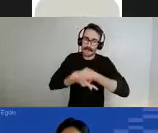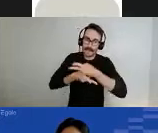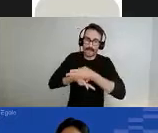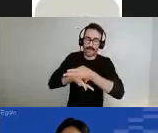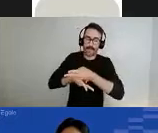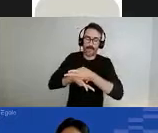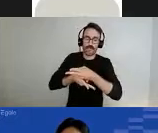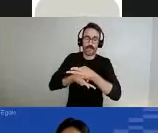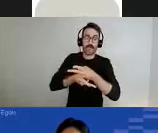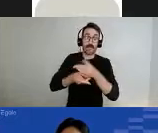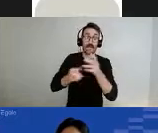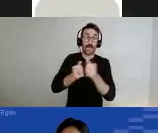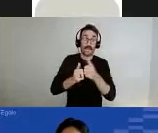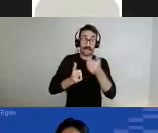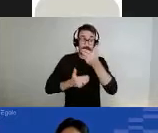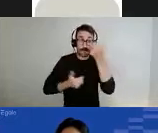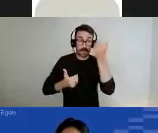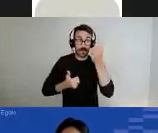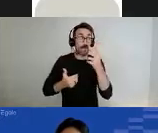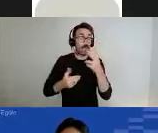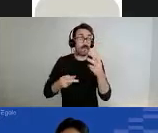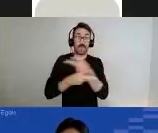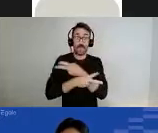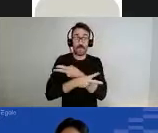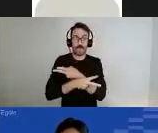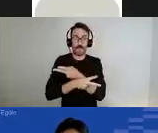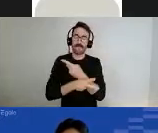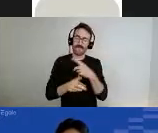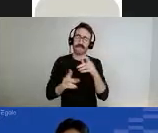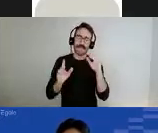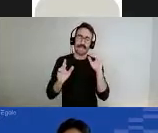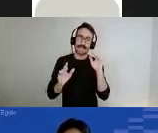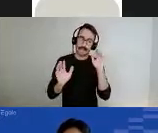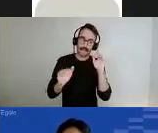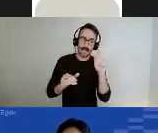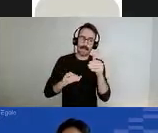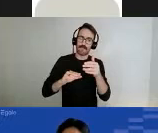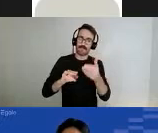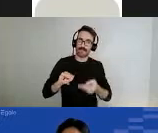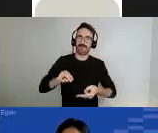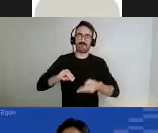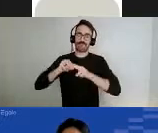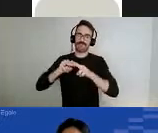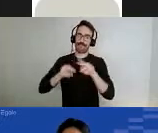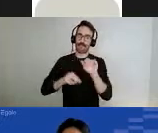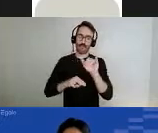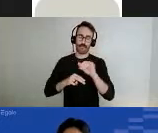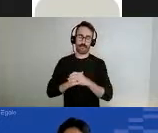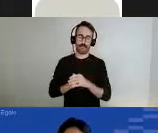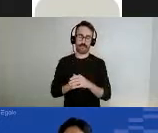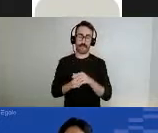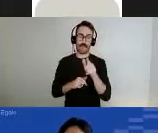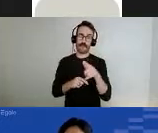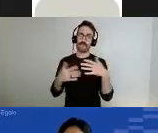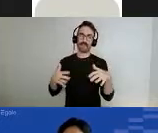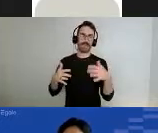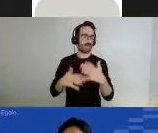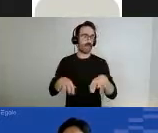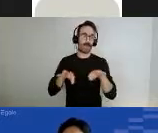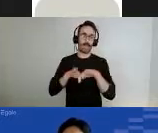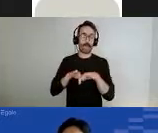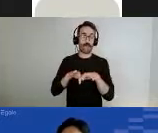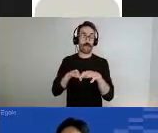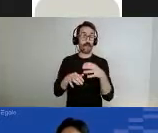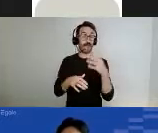the context of dementia or beyond, is also anticipated to increase. And this is significant considering